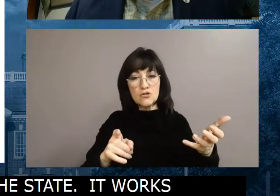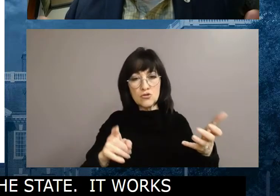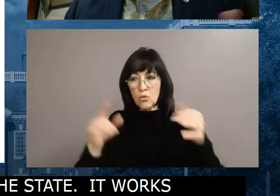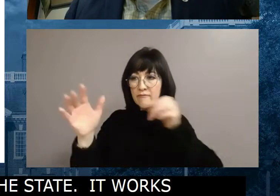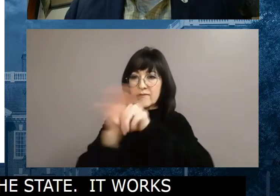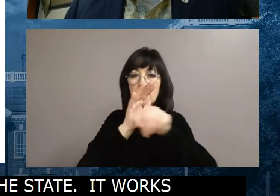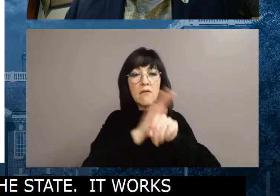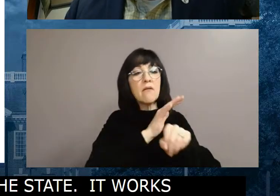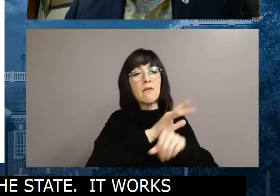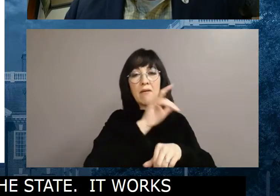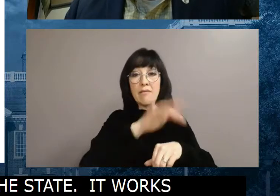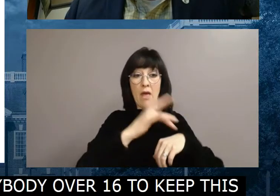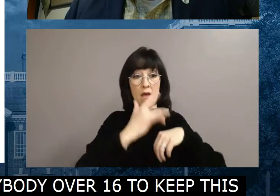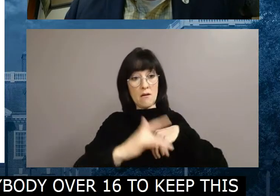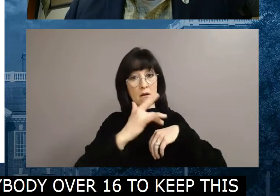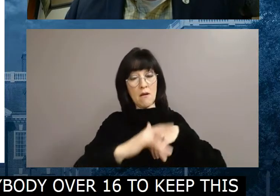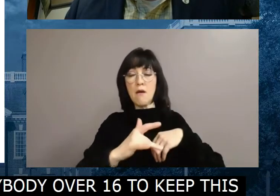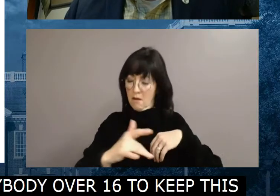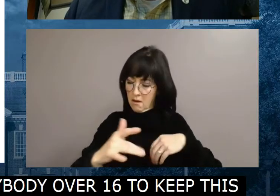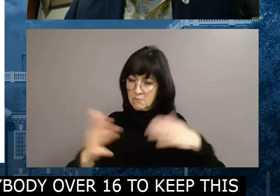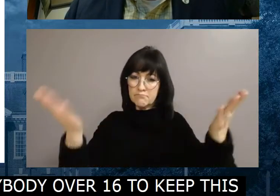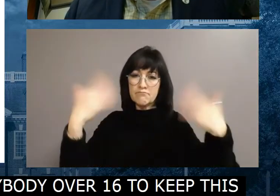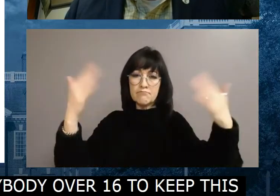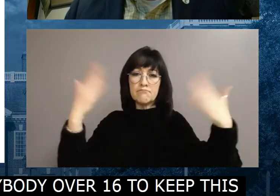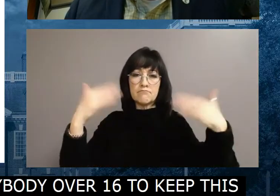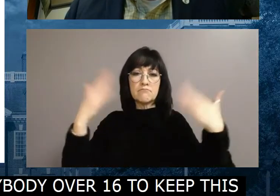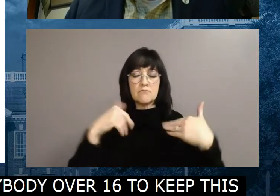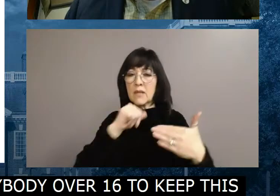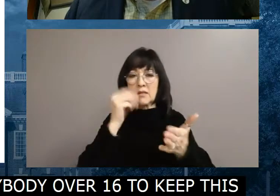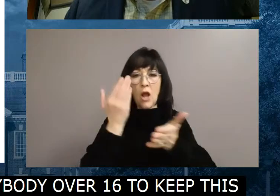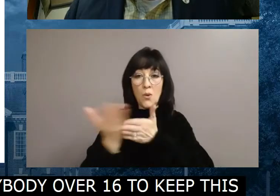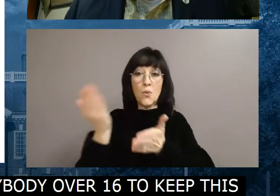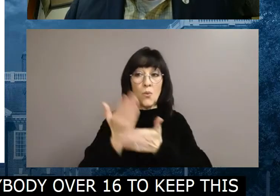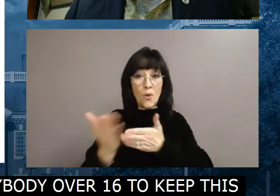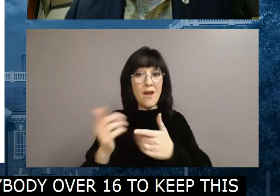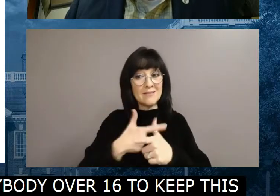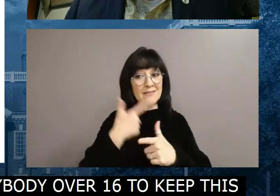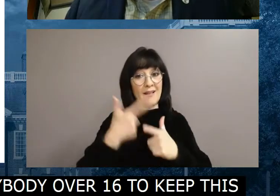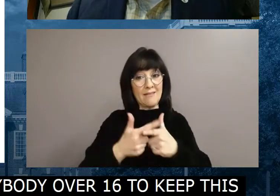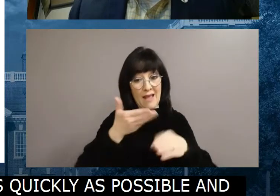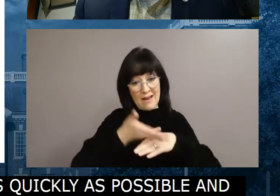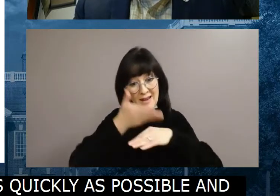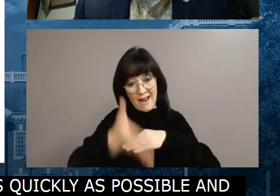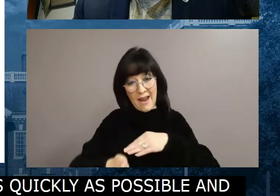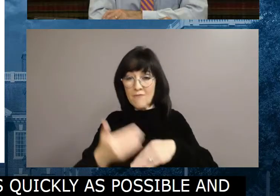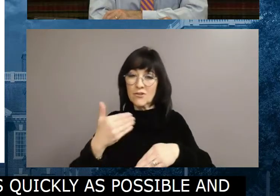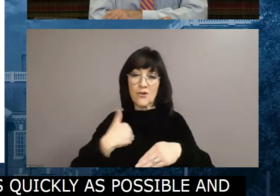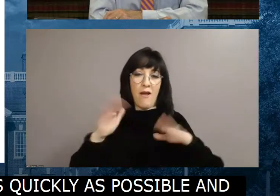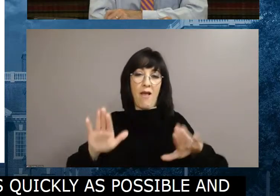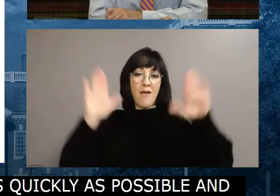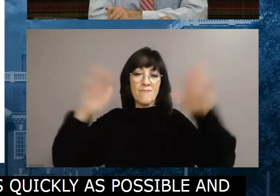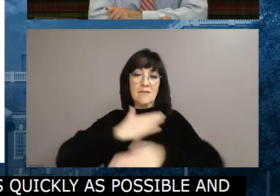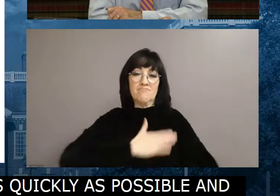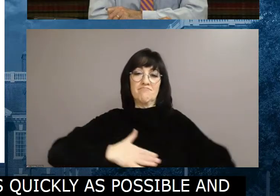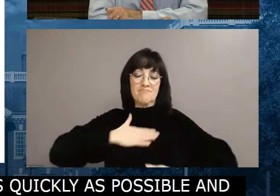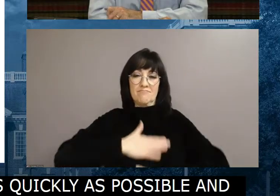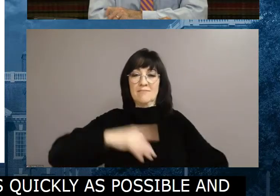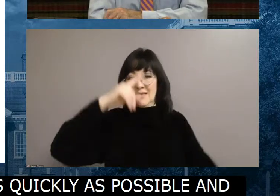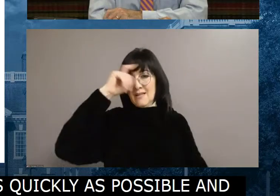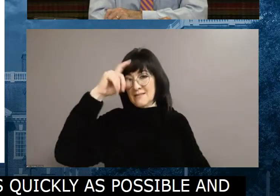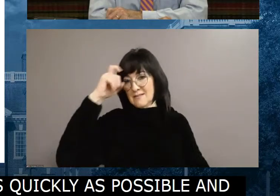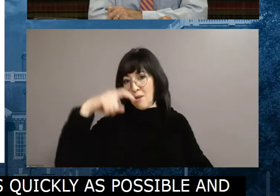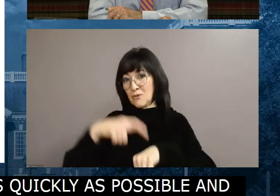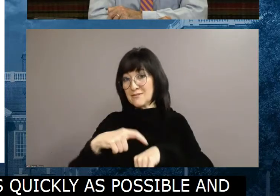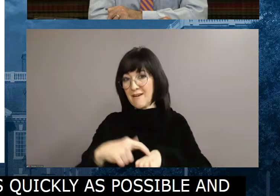And like I said, see the light at the end of the tunnel and have a great summer. So Governor, back to you. That's it, AJ, right there in